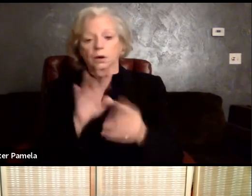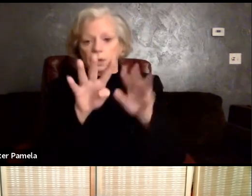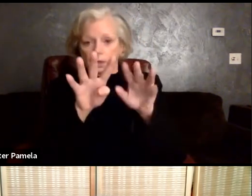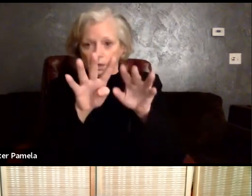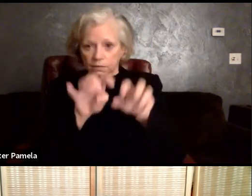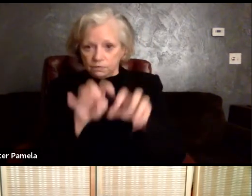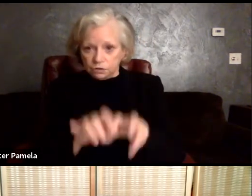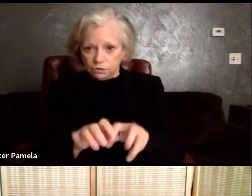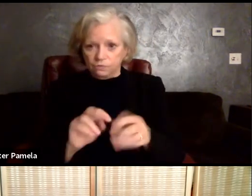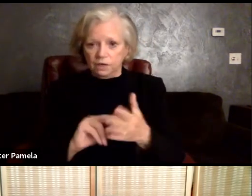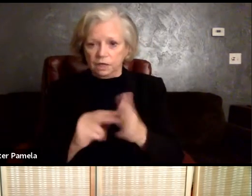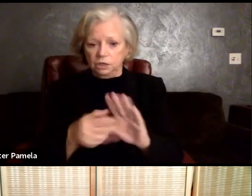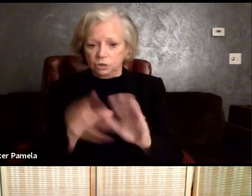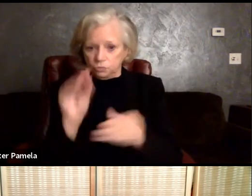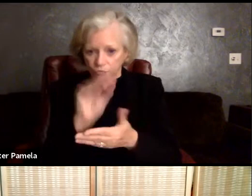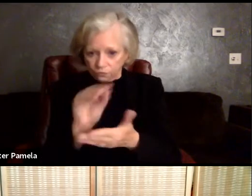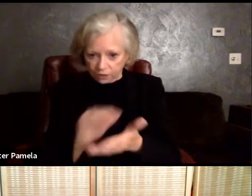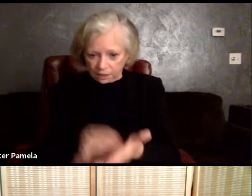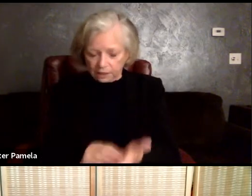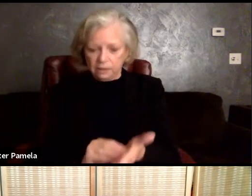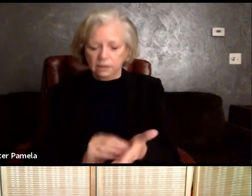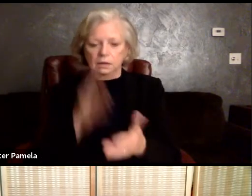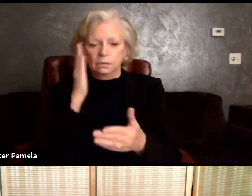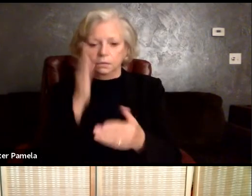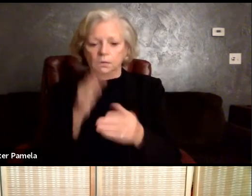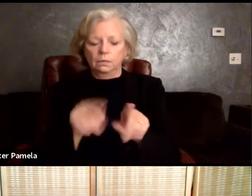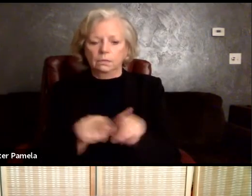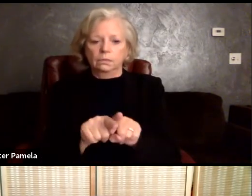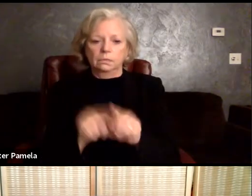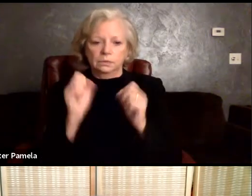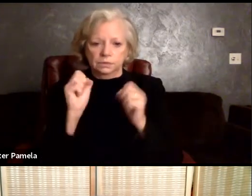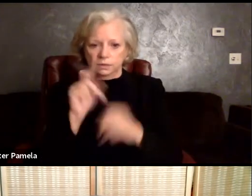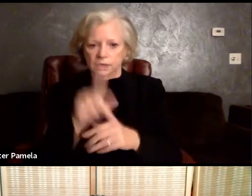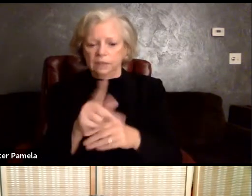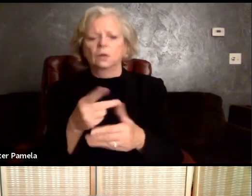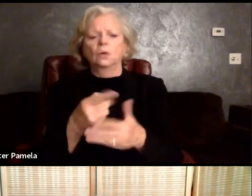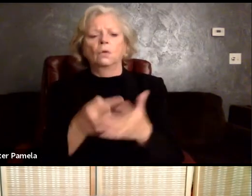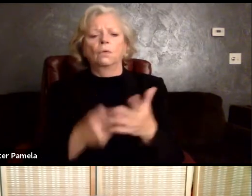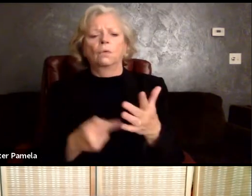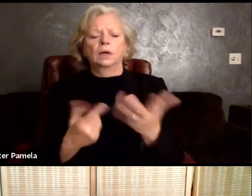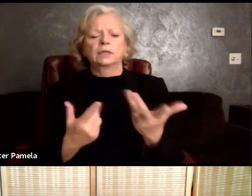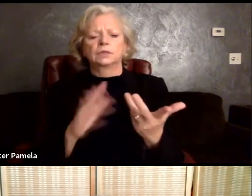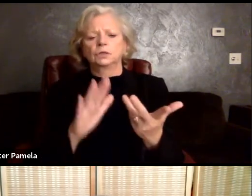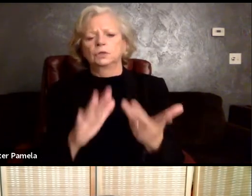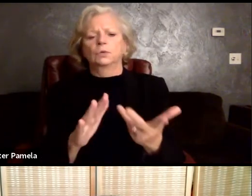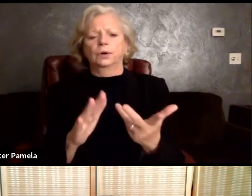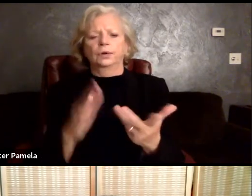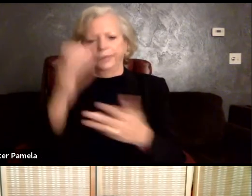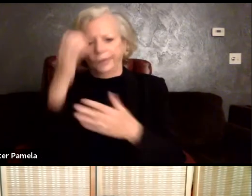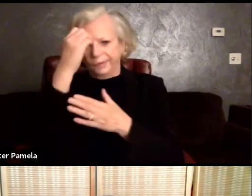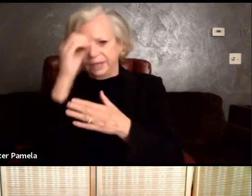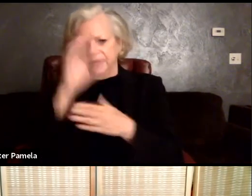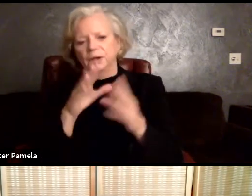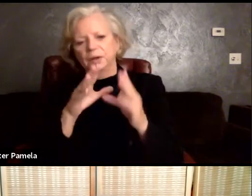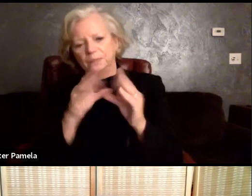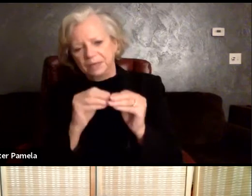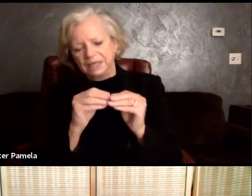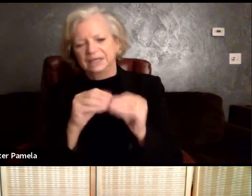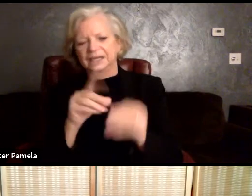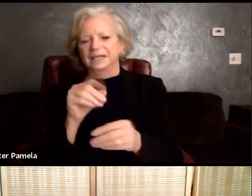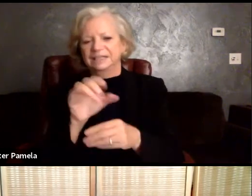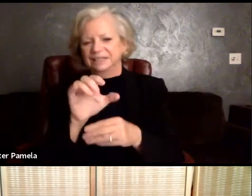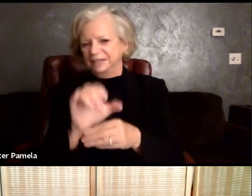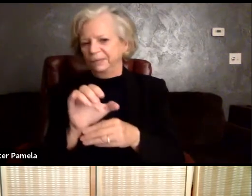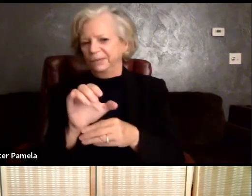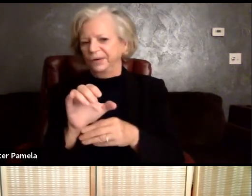will be filling out, we will also ask you what's your take on whether we should meet in December or not. And I